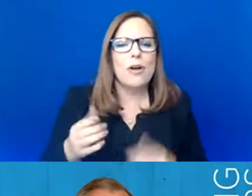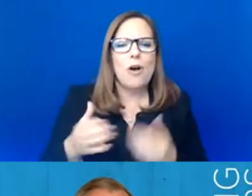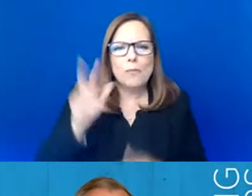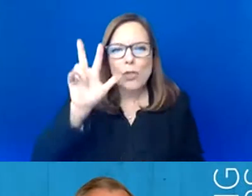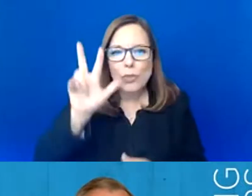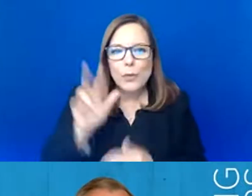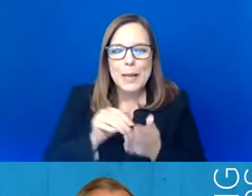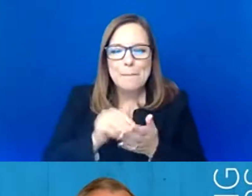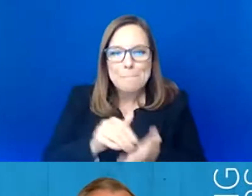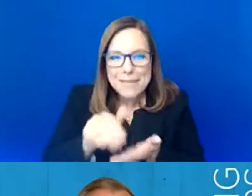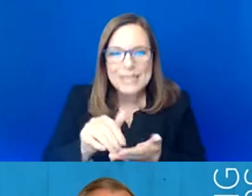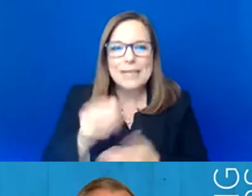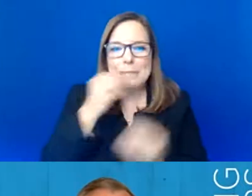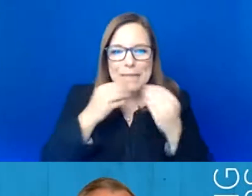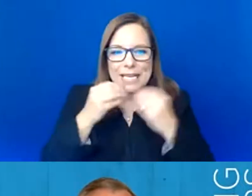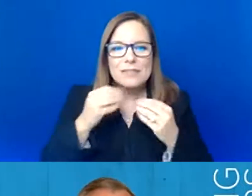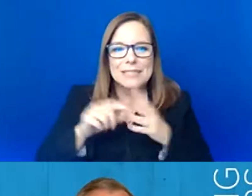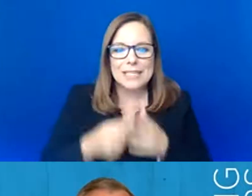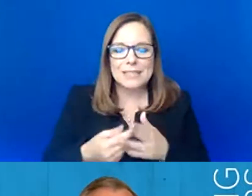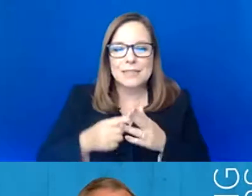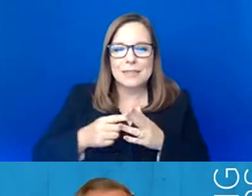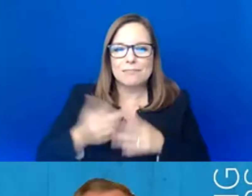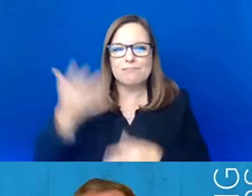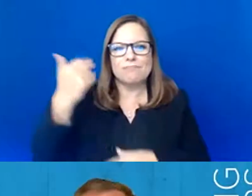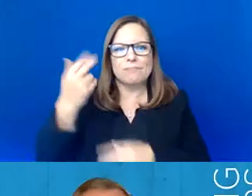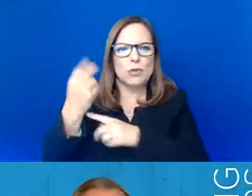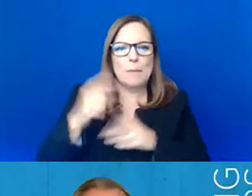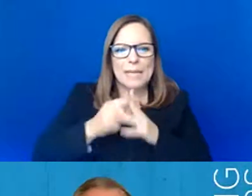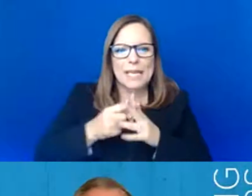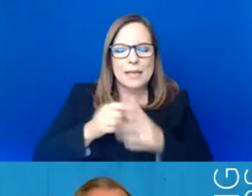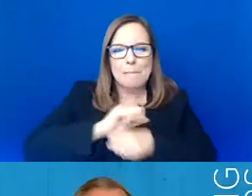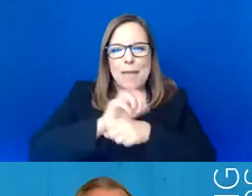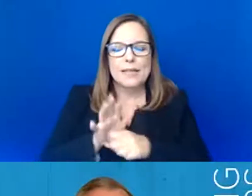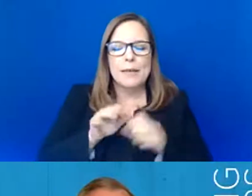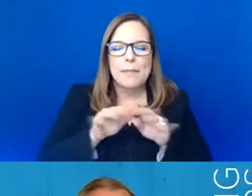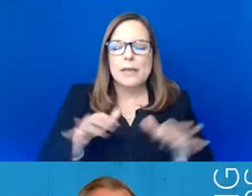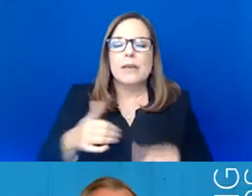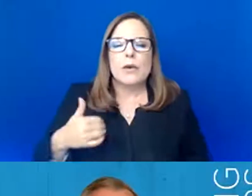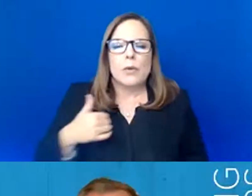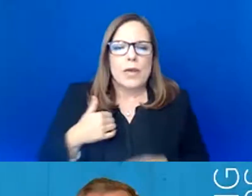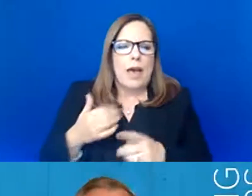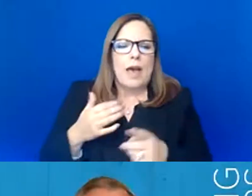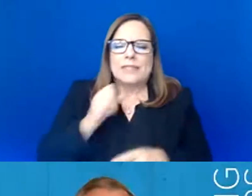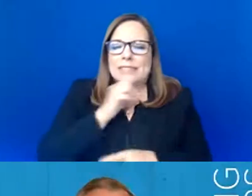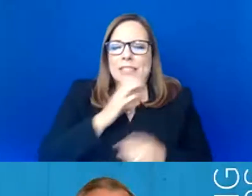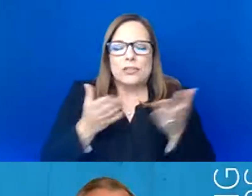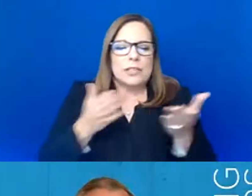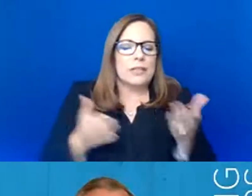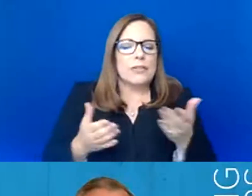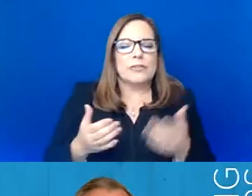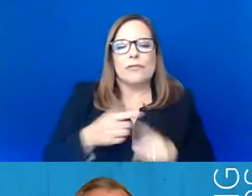began. We had a network of about a dozen senior centers from one end of San Diego County to the